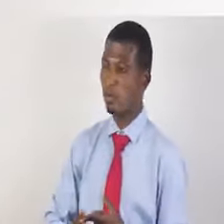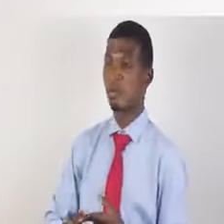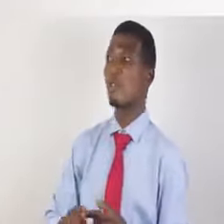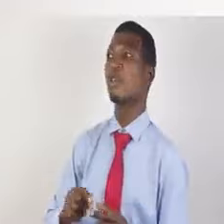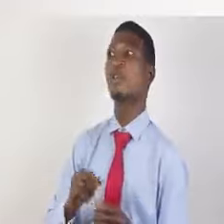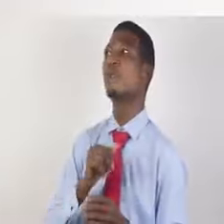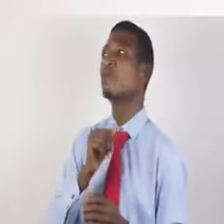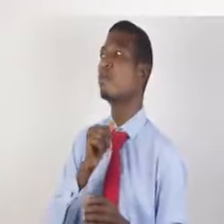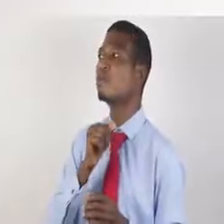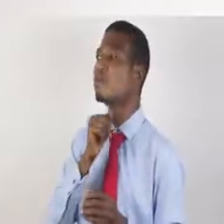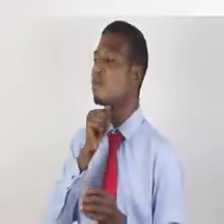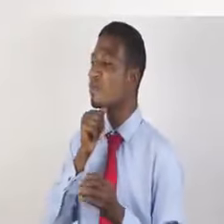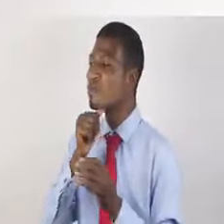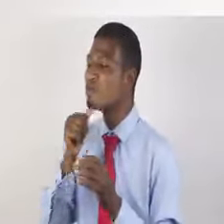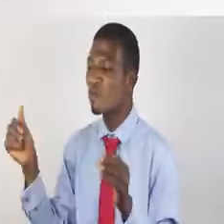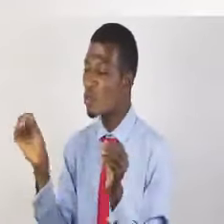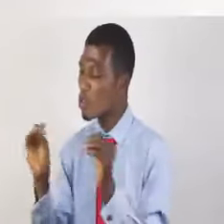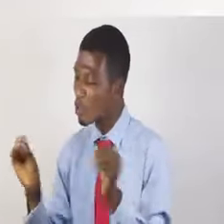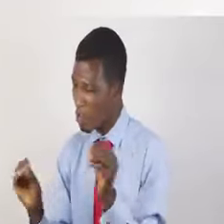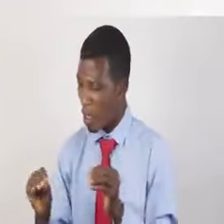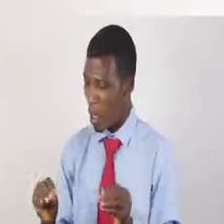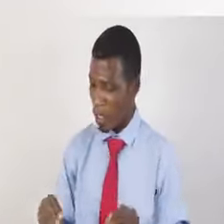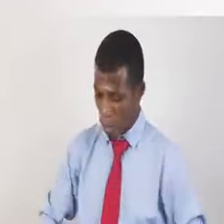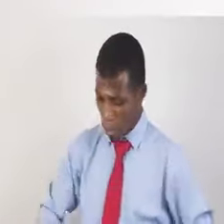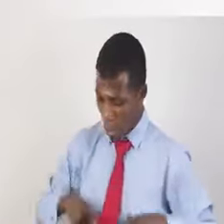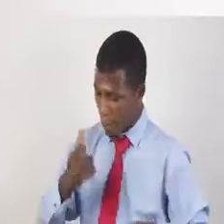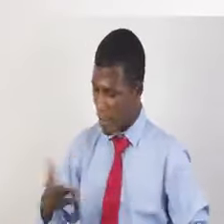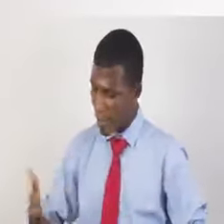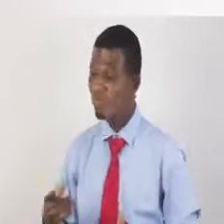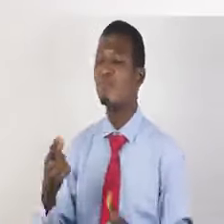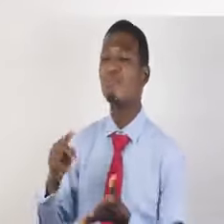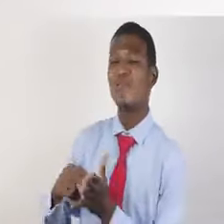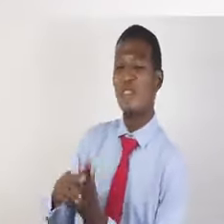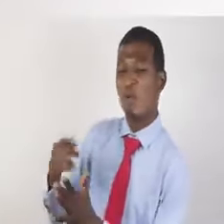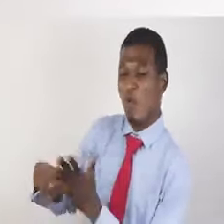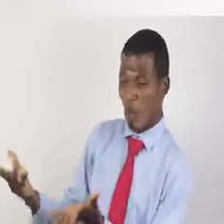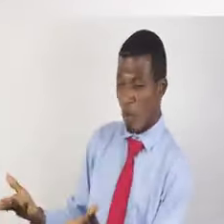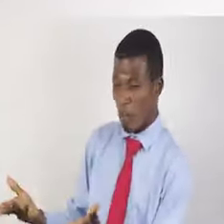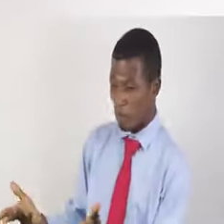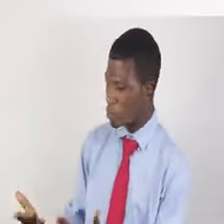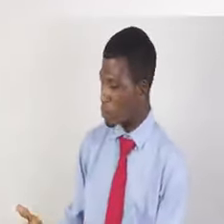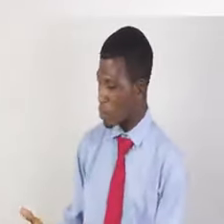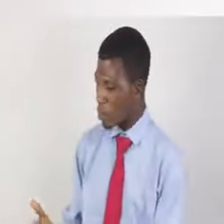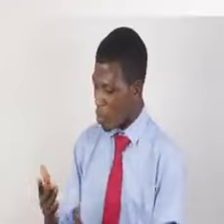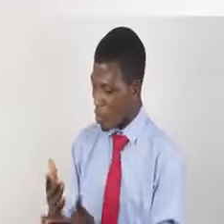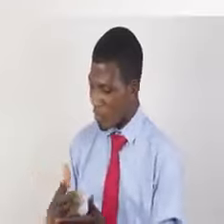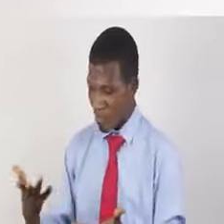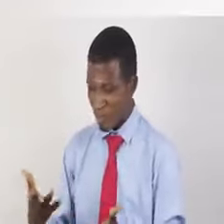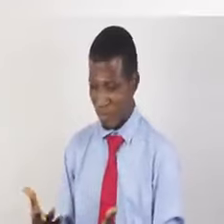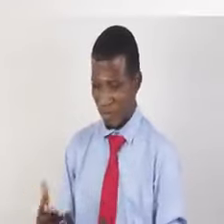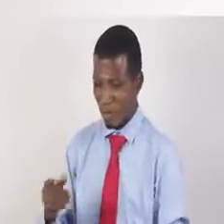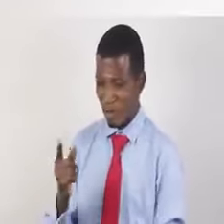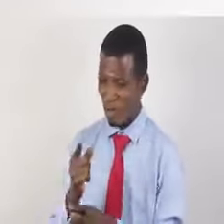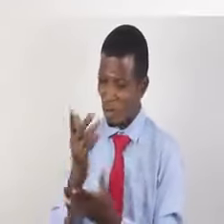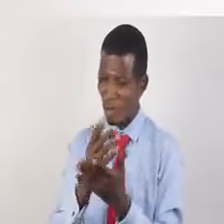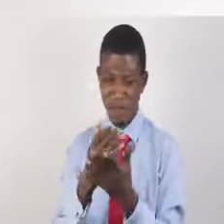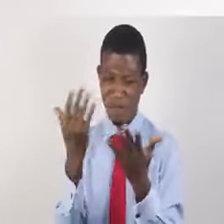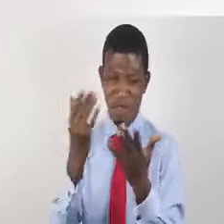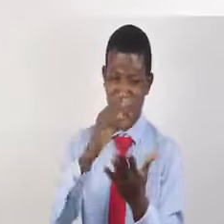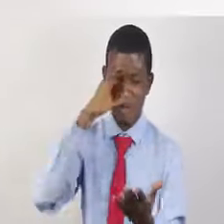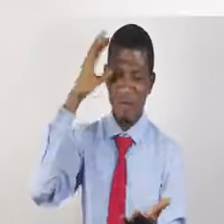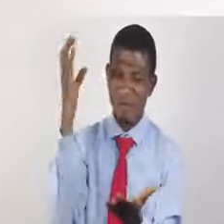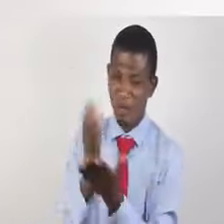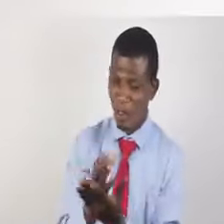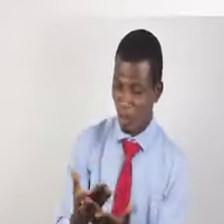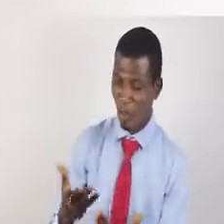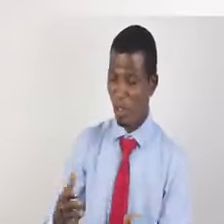to non-living things. Now, what do I mean by this? It is giving animate